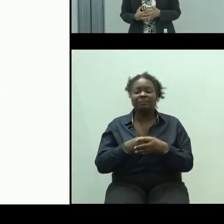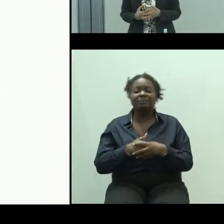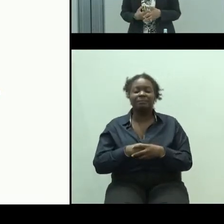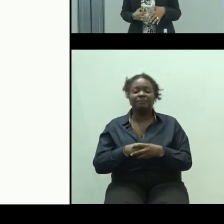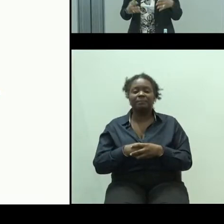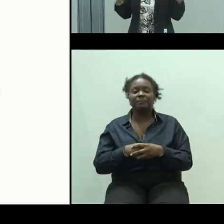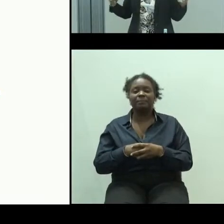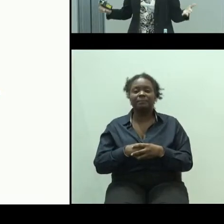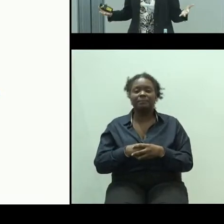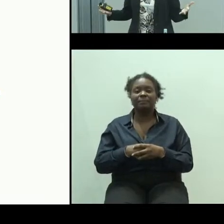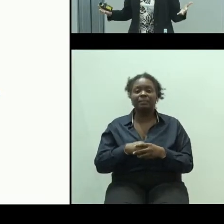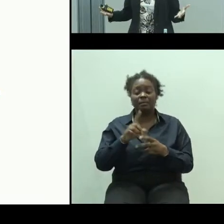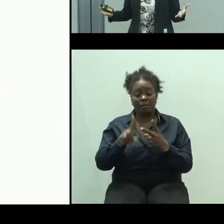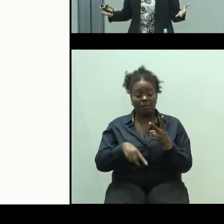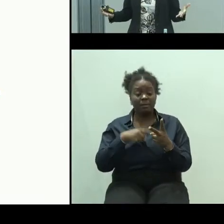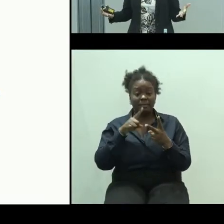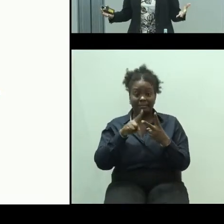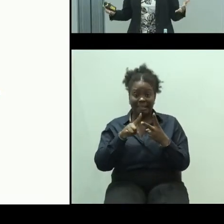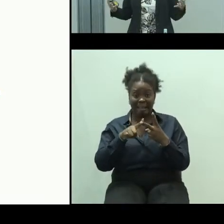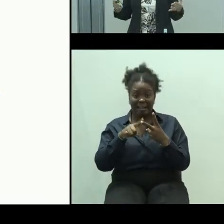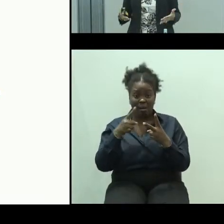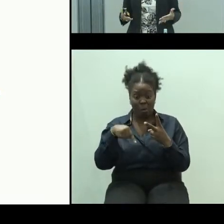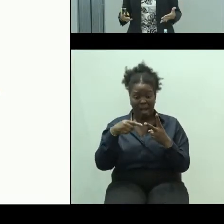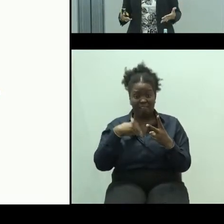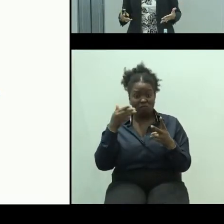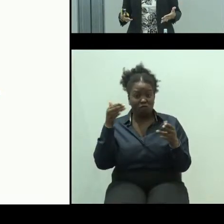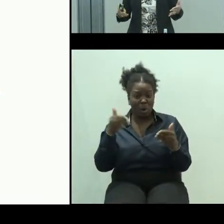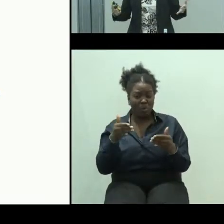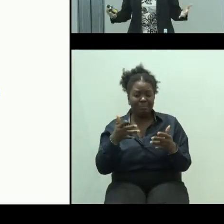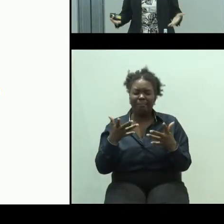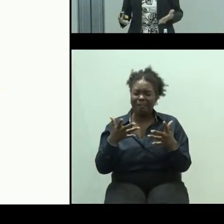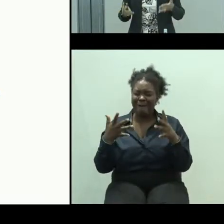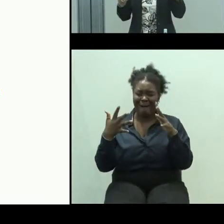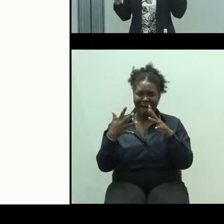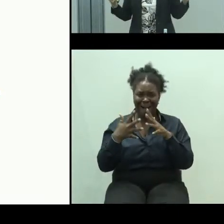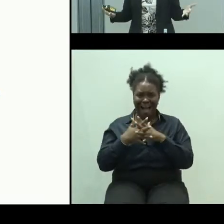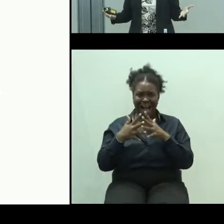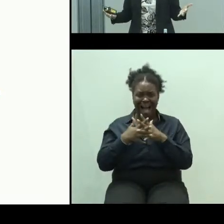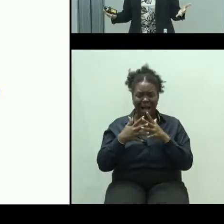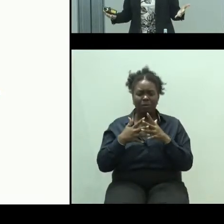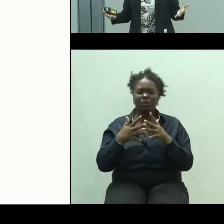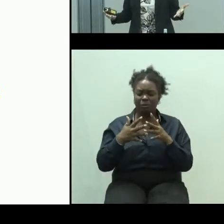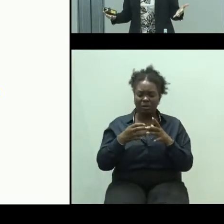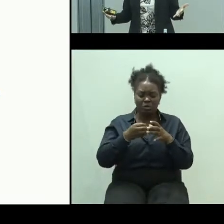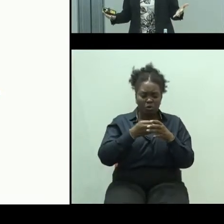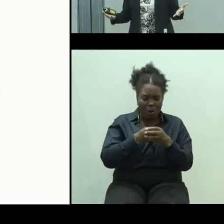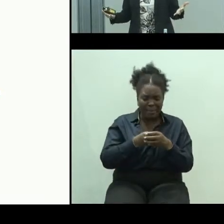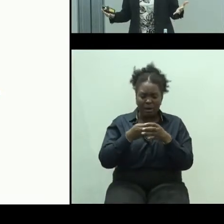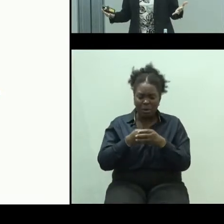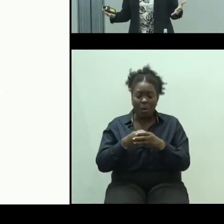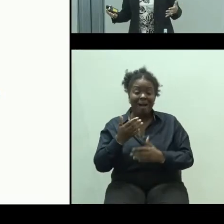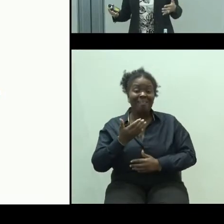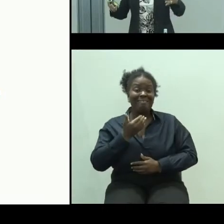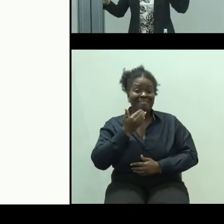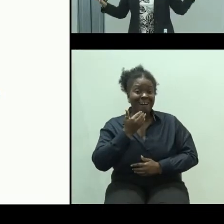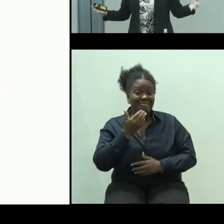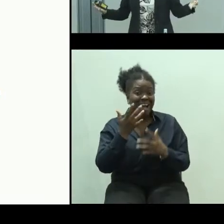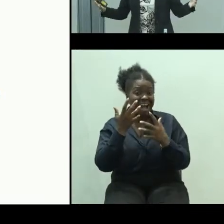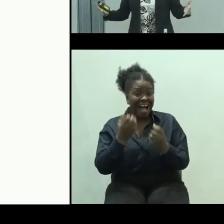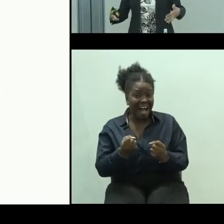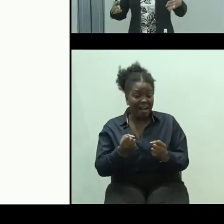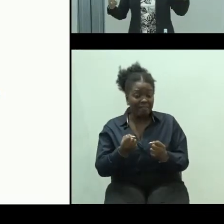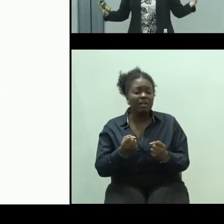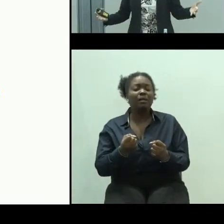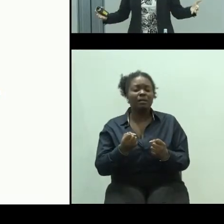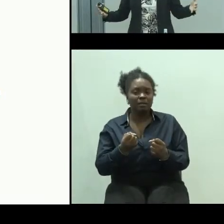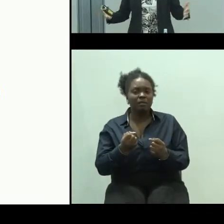uses. And then the second thing that we focus on is how do we actually get enough of those compounds being produced to be